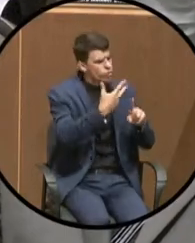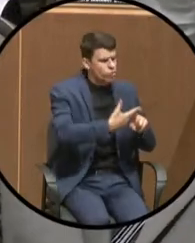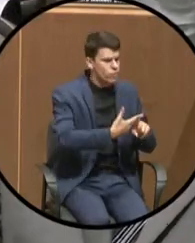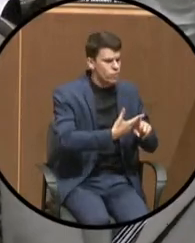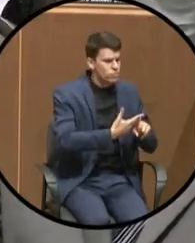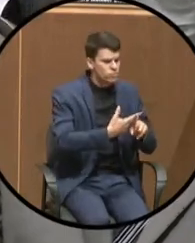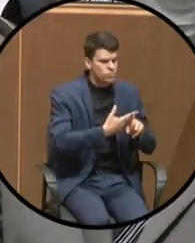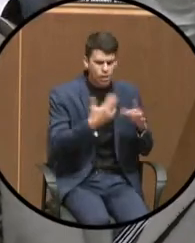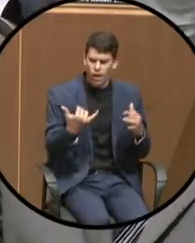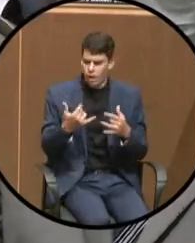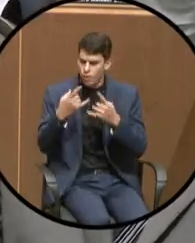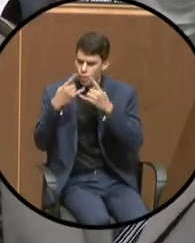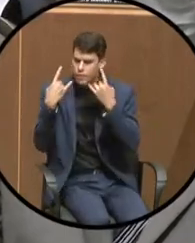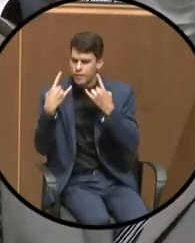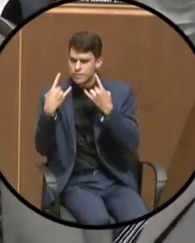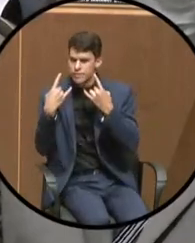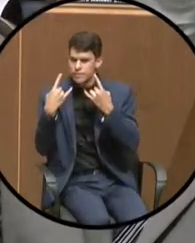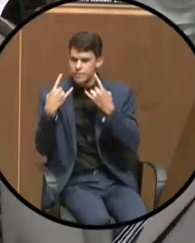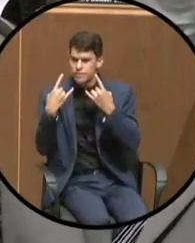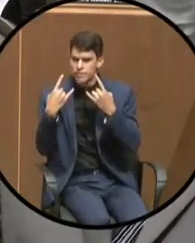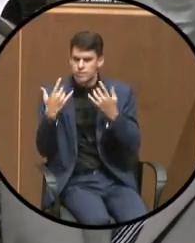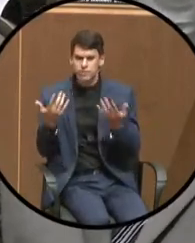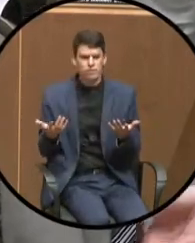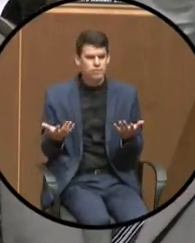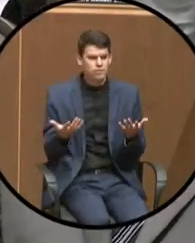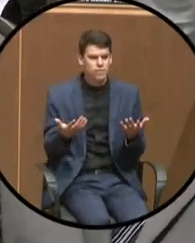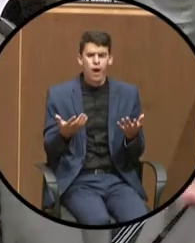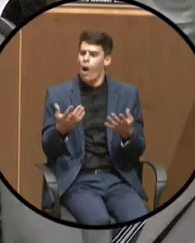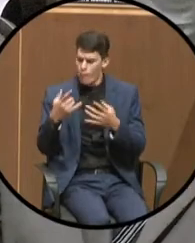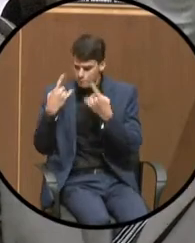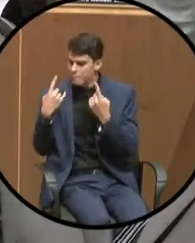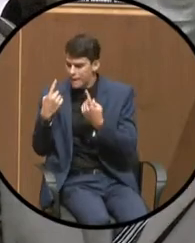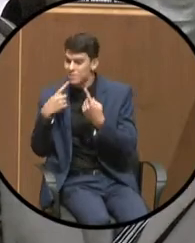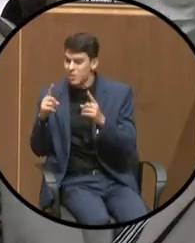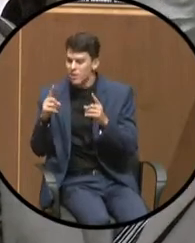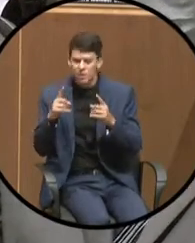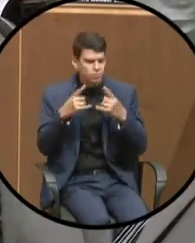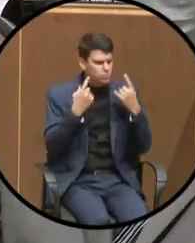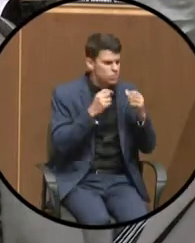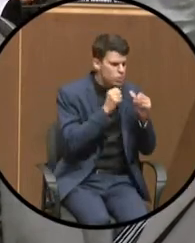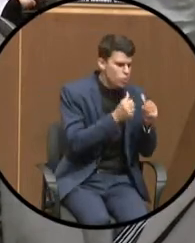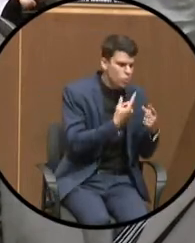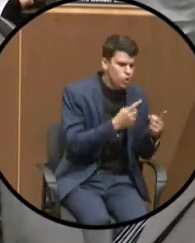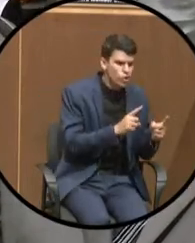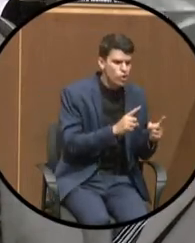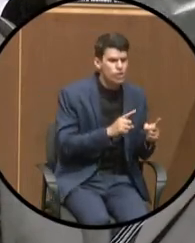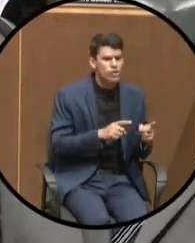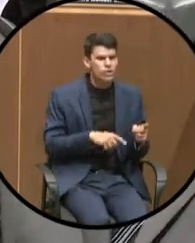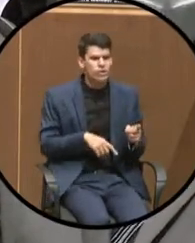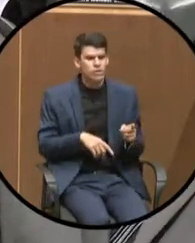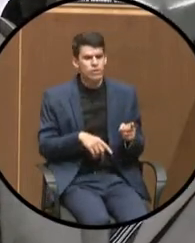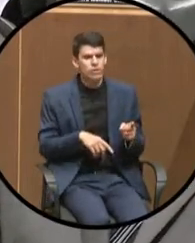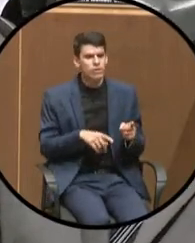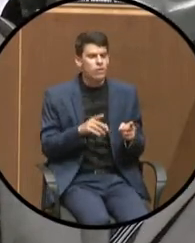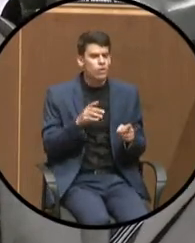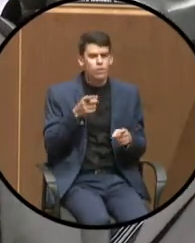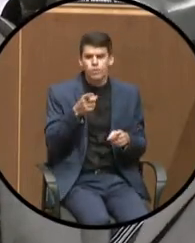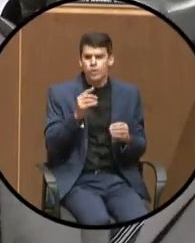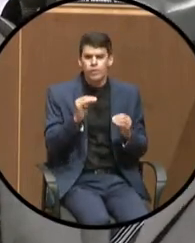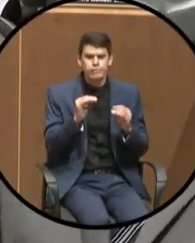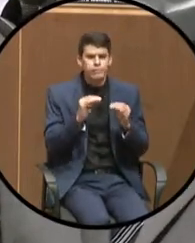a mask. Ivermectin absolutely doesn't work. Maybe ivermectin works. You can quibble